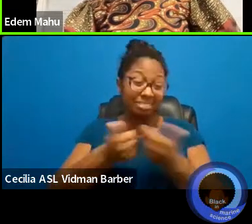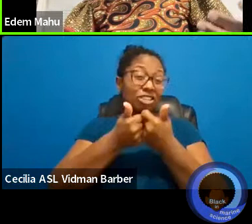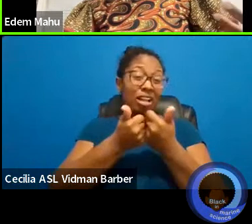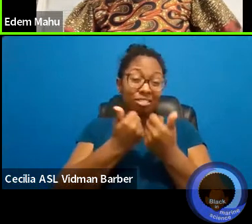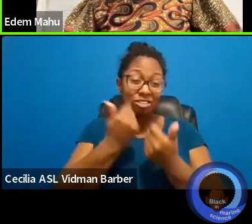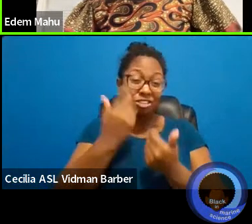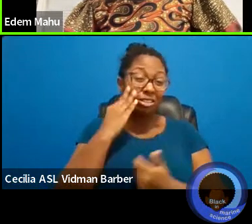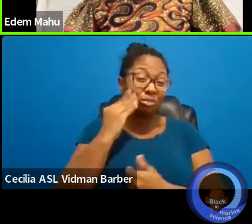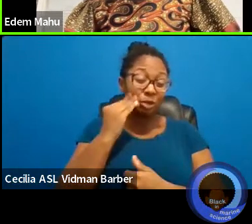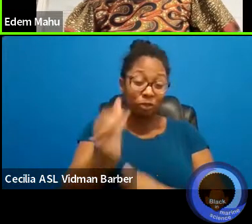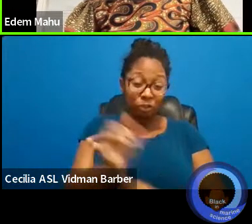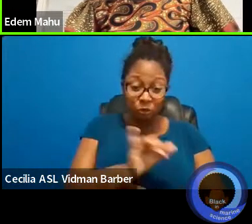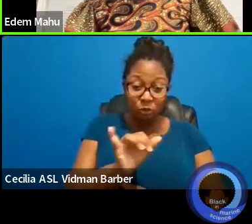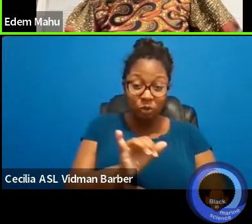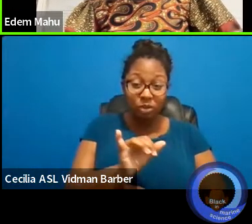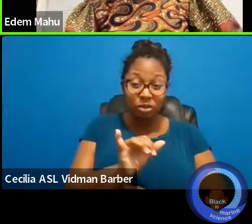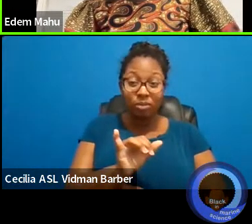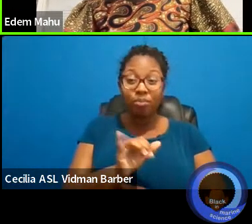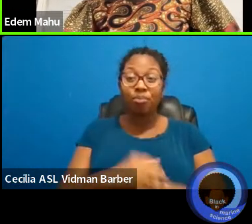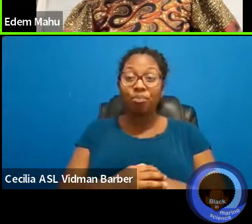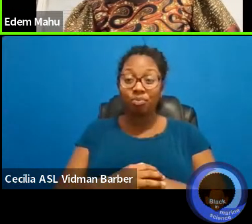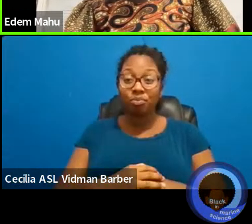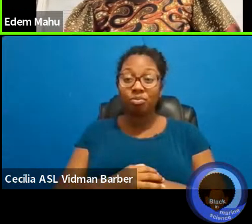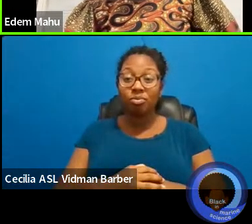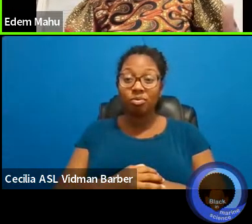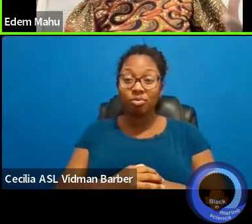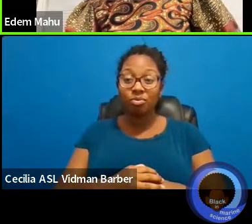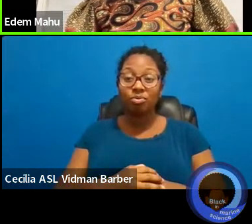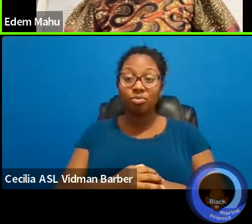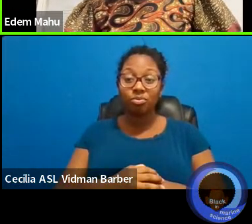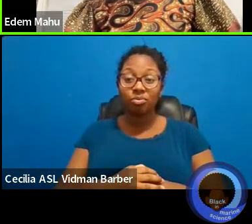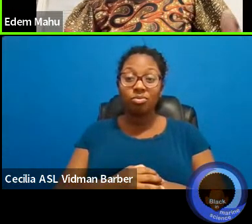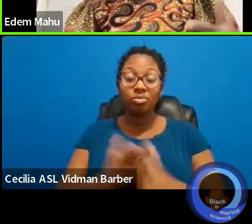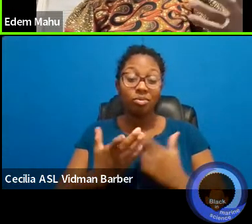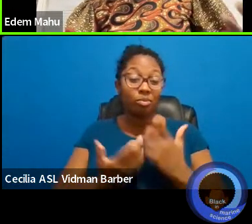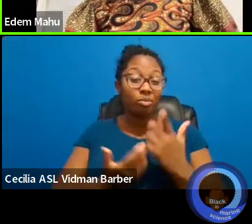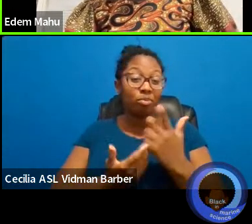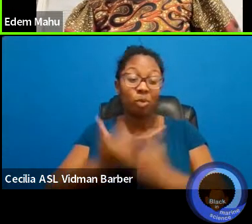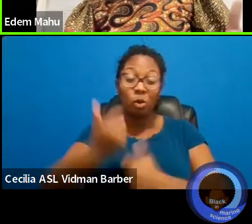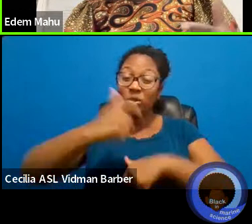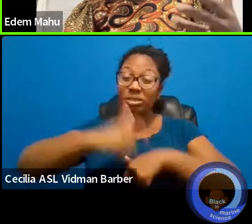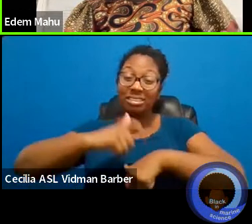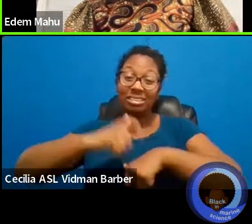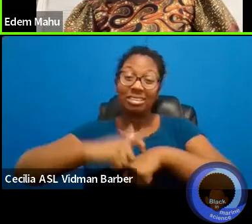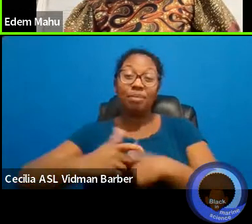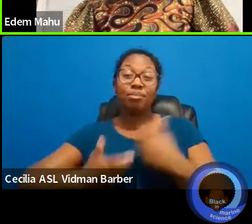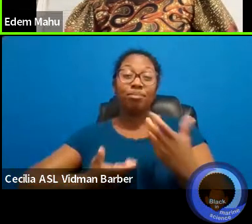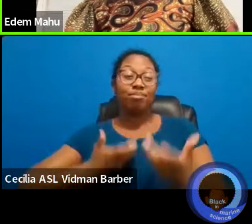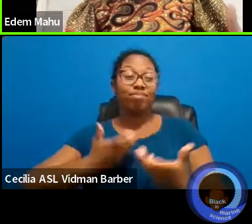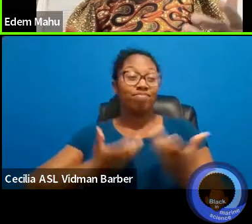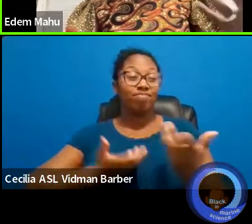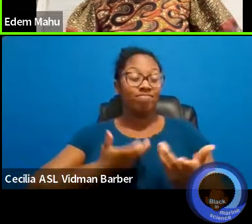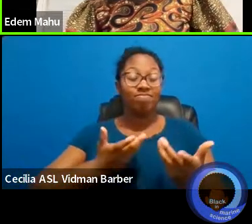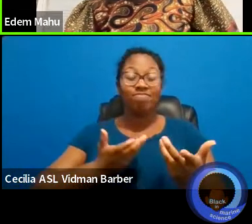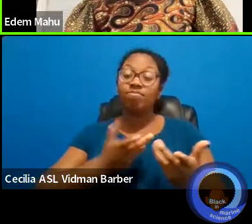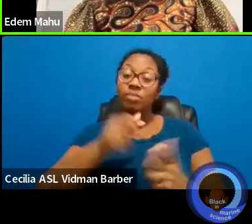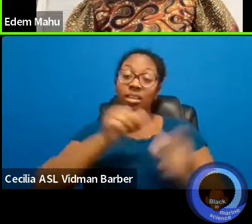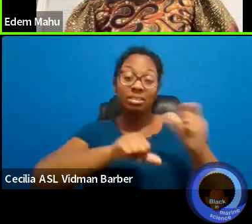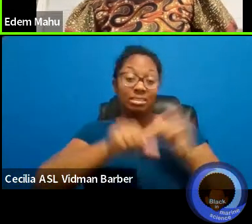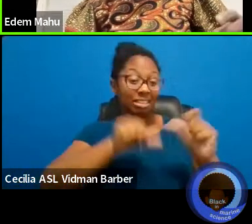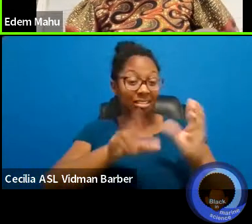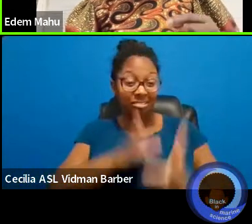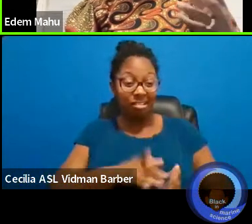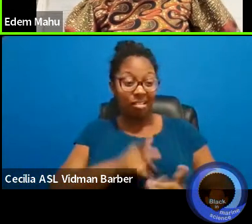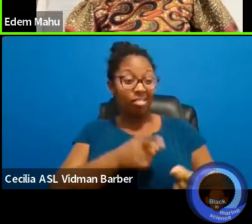as research is concerned, as far as funding is concerned. Most of the times there are a lot of scientists who do not have the